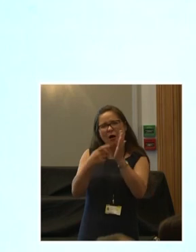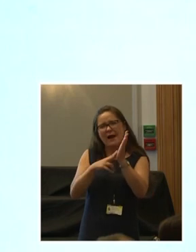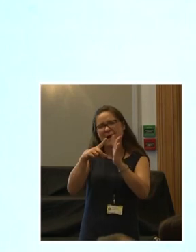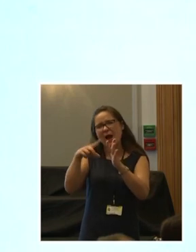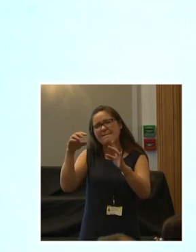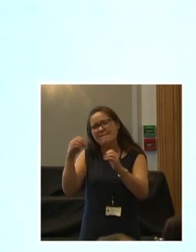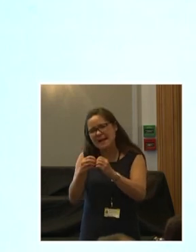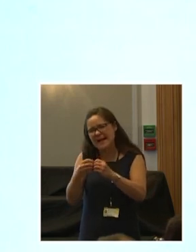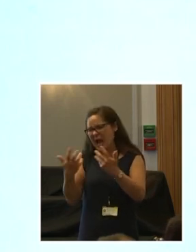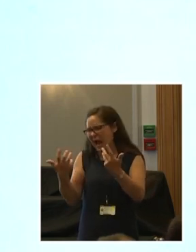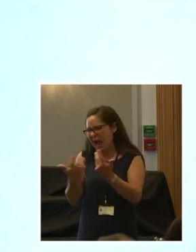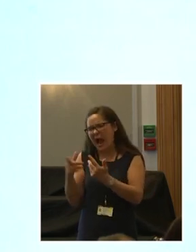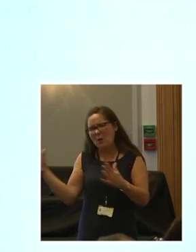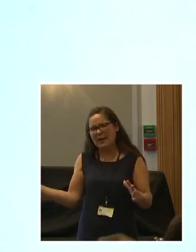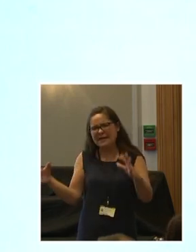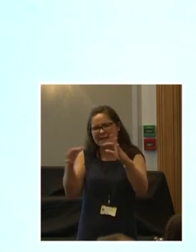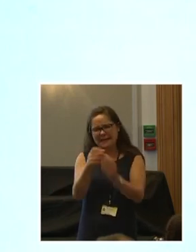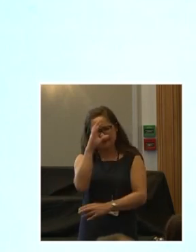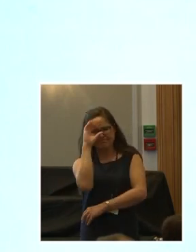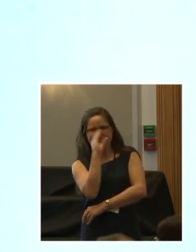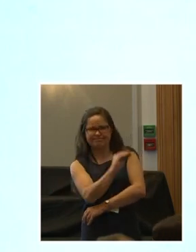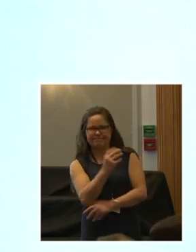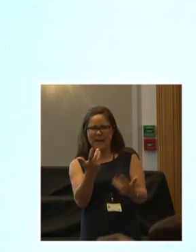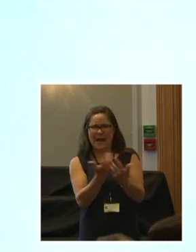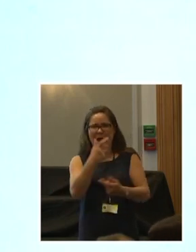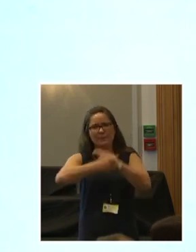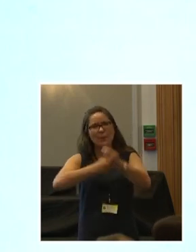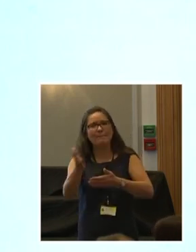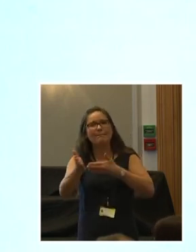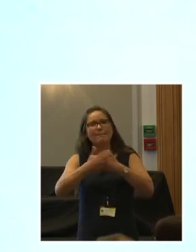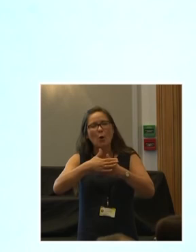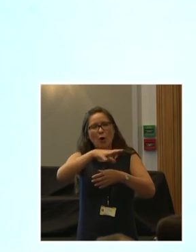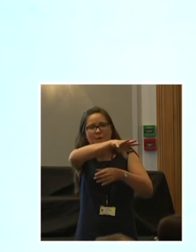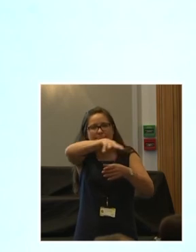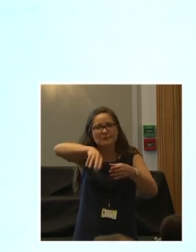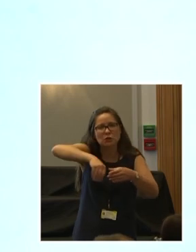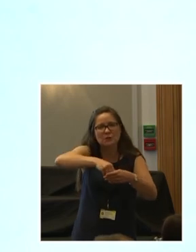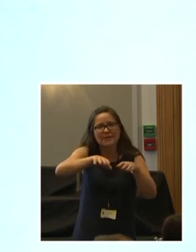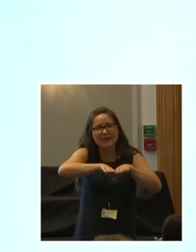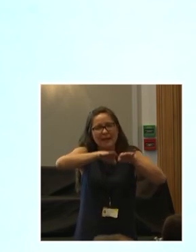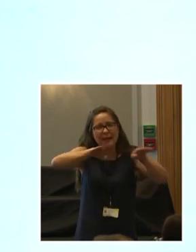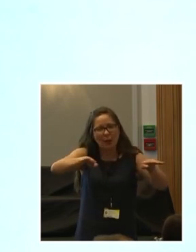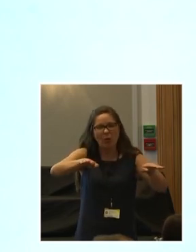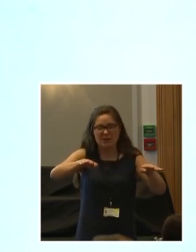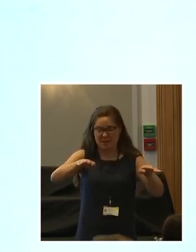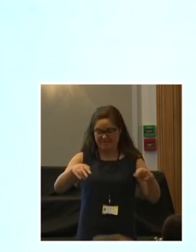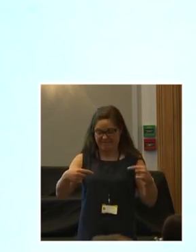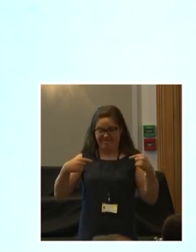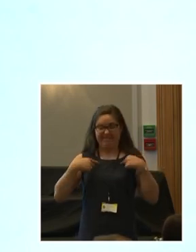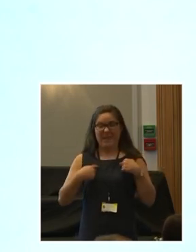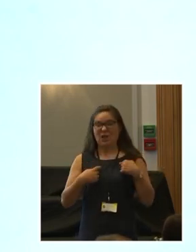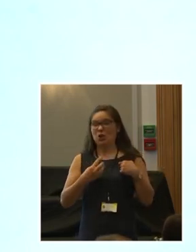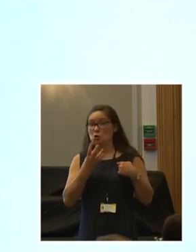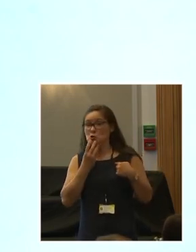they could be more inclusive, and how we as as the users of that, can help you guys